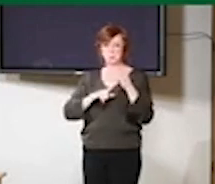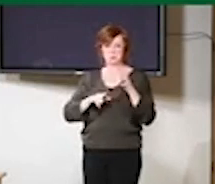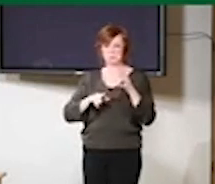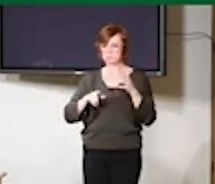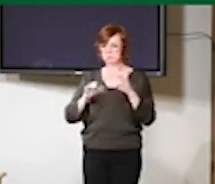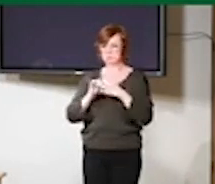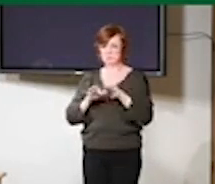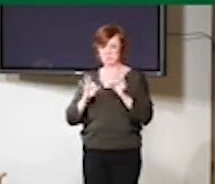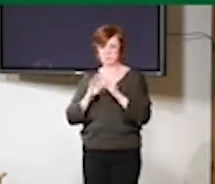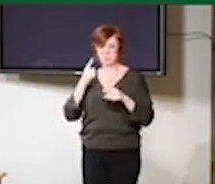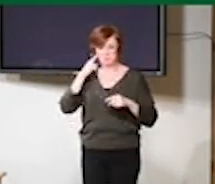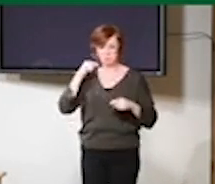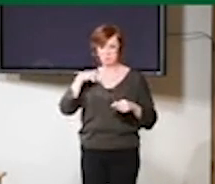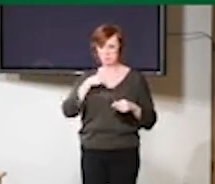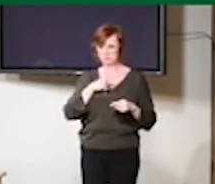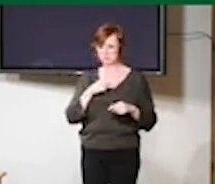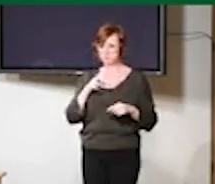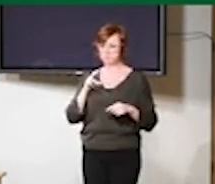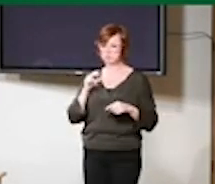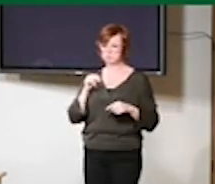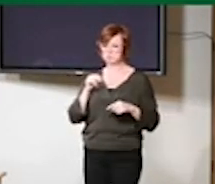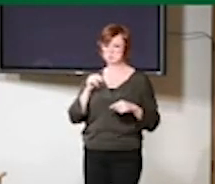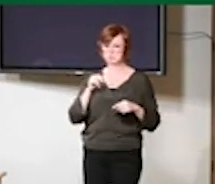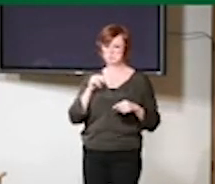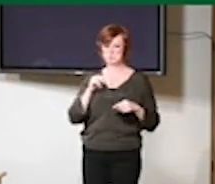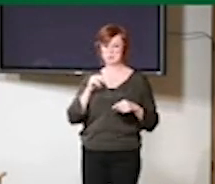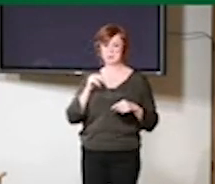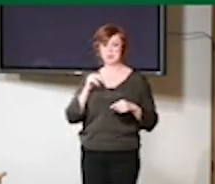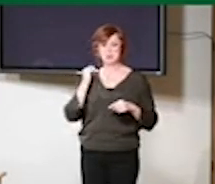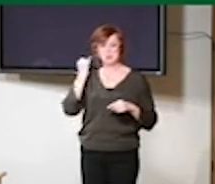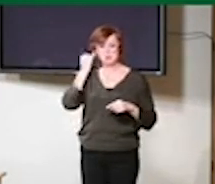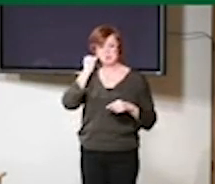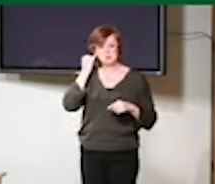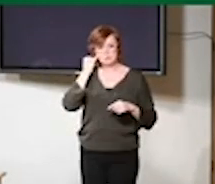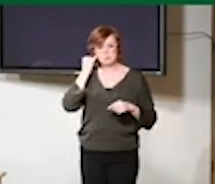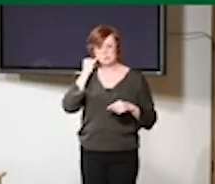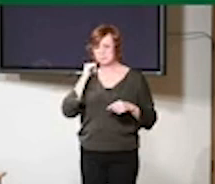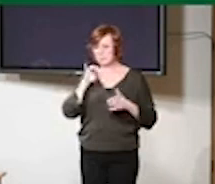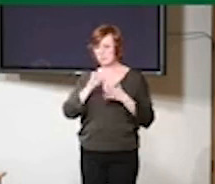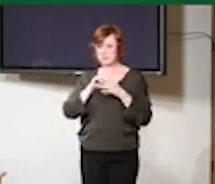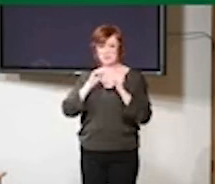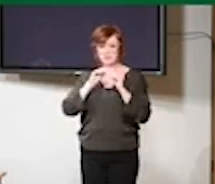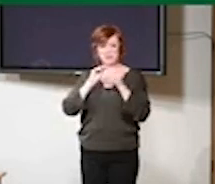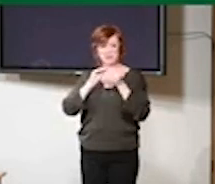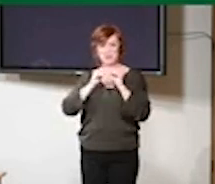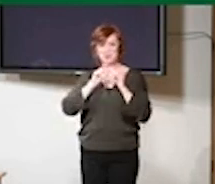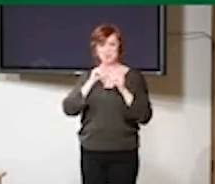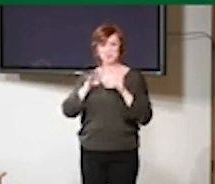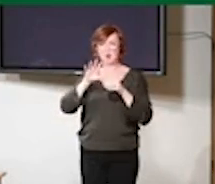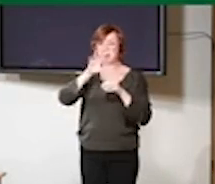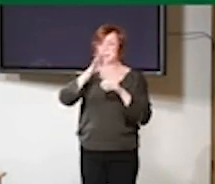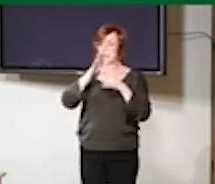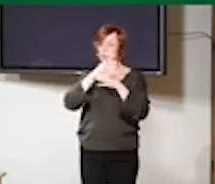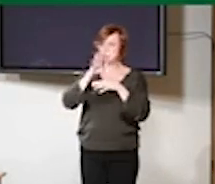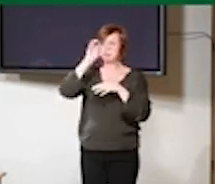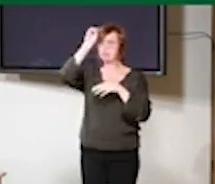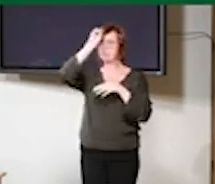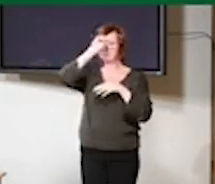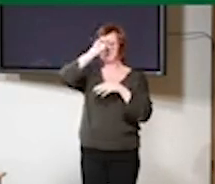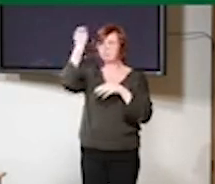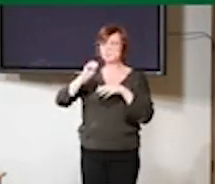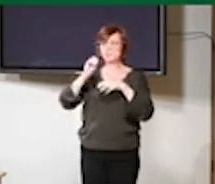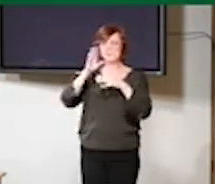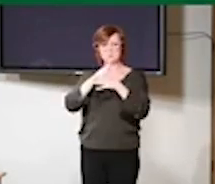because there's a lower population density. The case rate actually is very similar throughout the province. And it does not help in changing